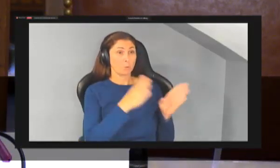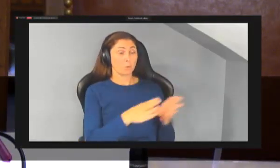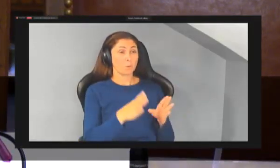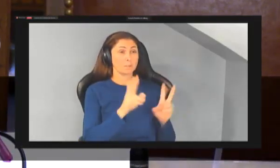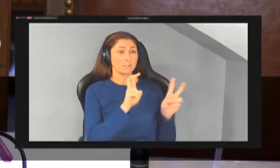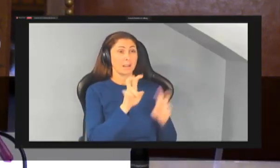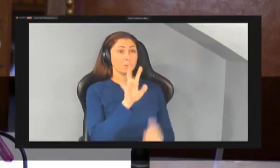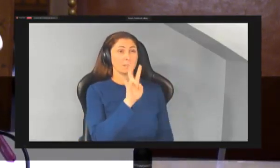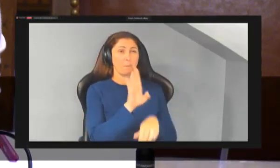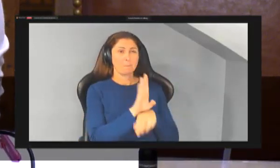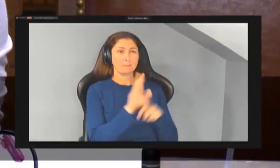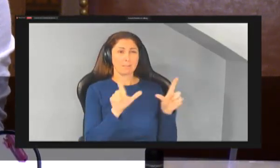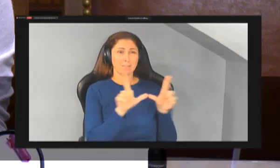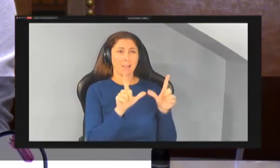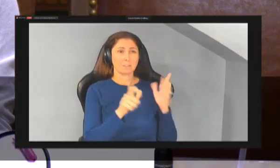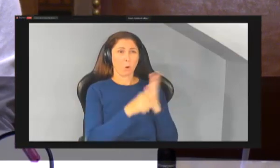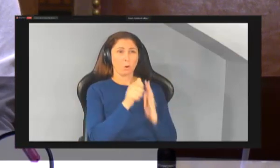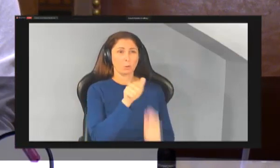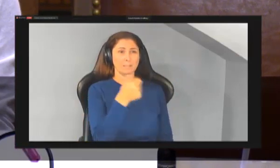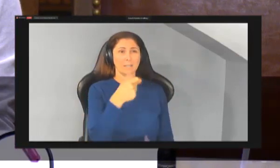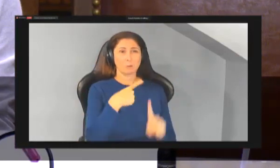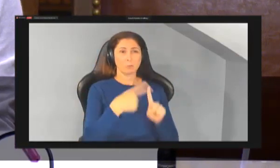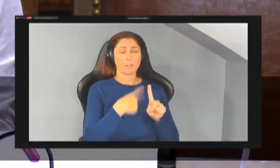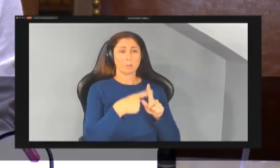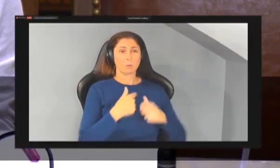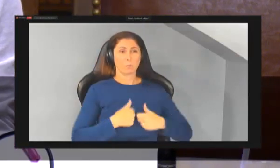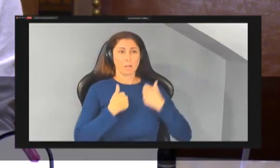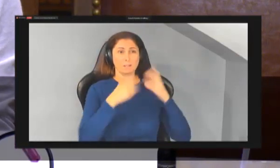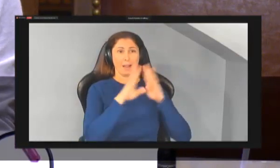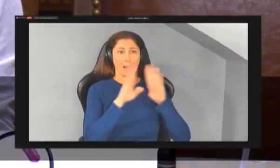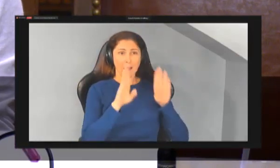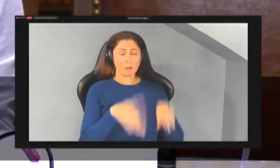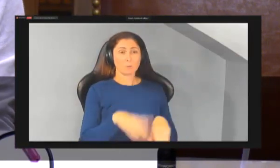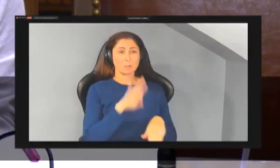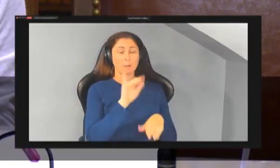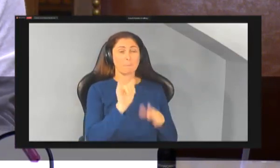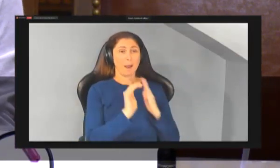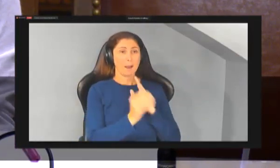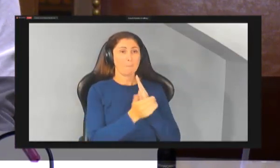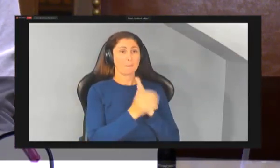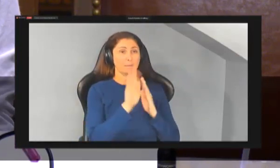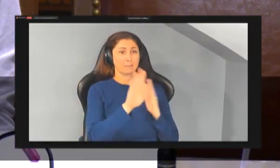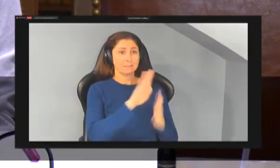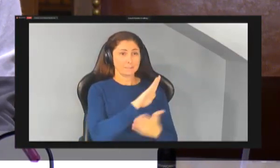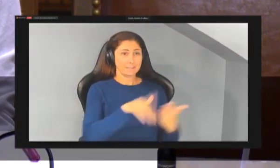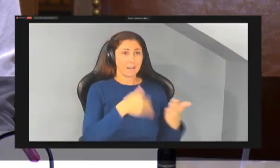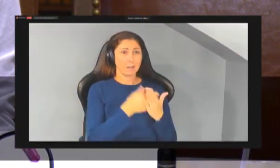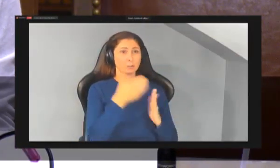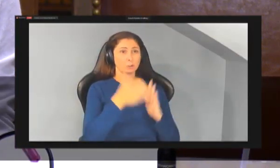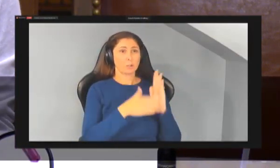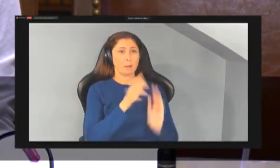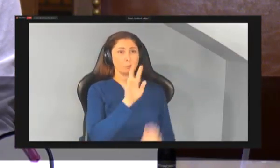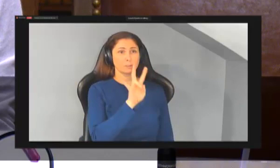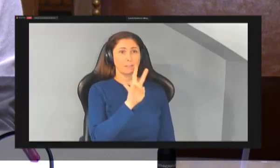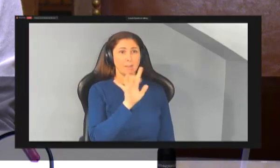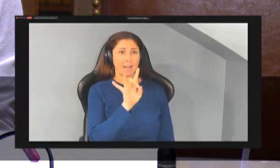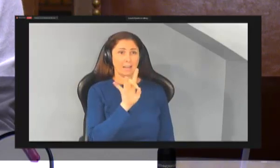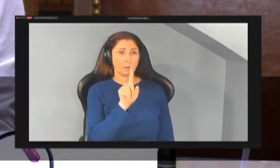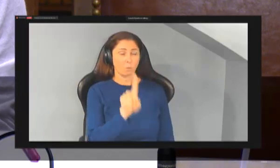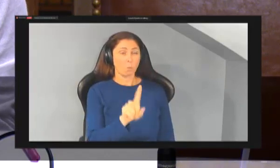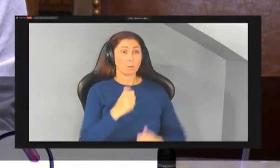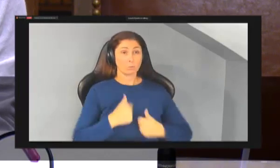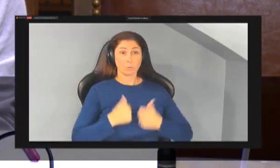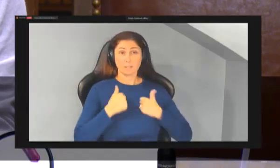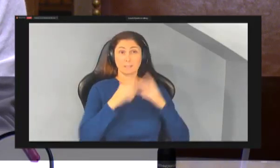Licensing, Article 10, Rental of Residential Housing, by amending in its entirety Chapter 781, Residential